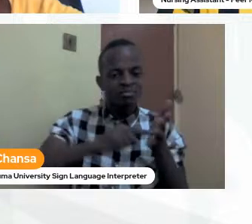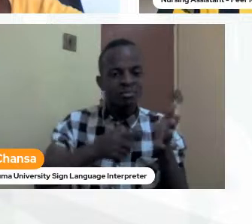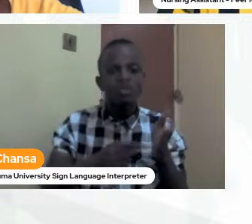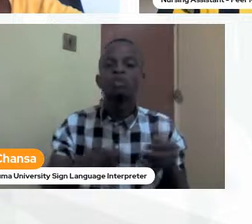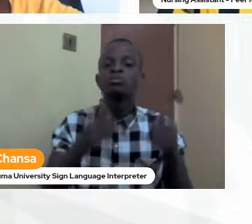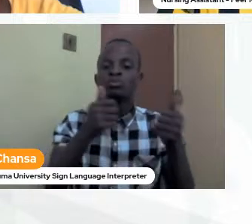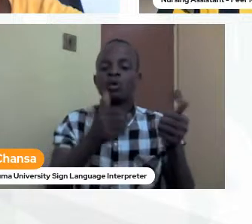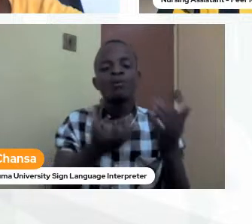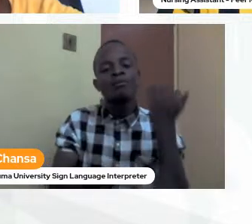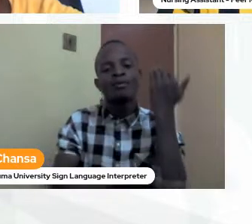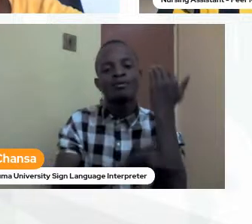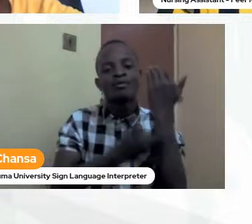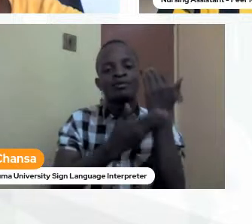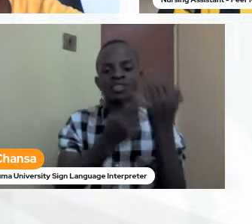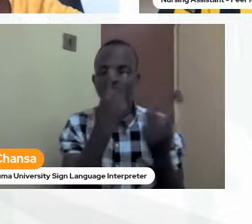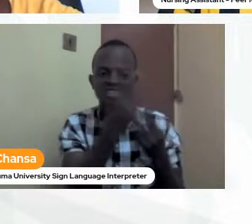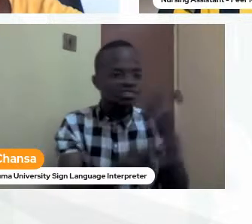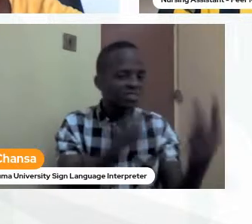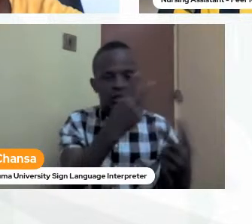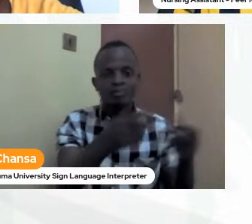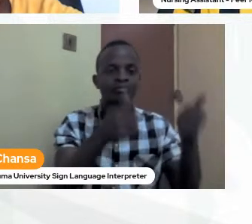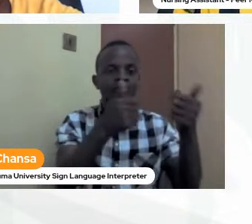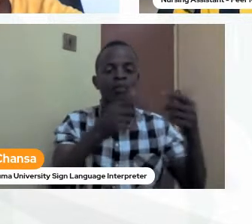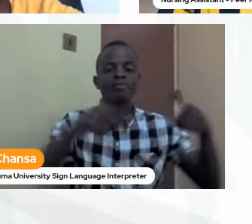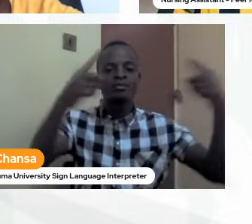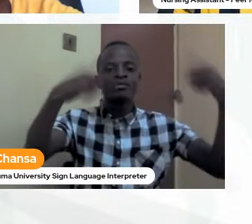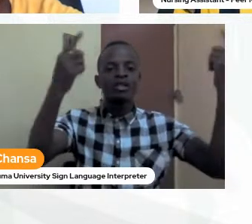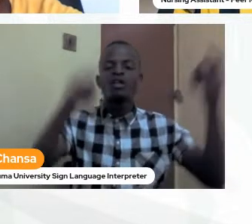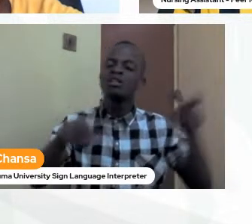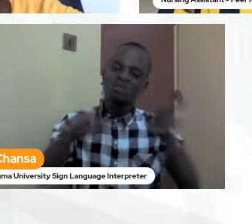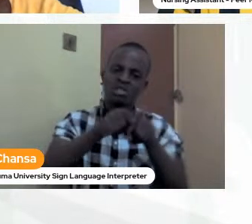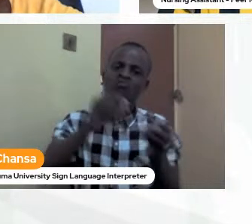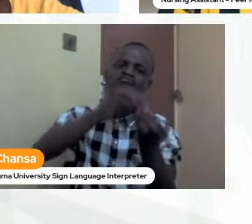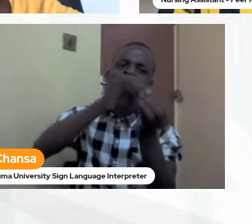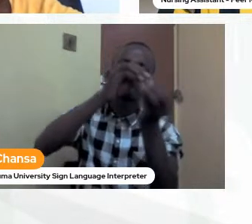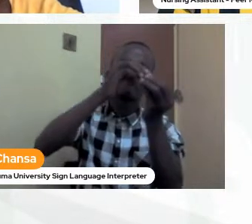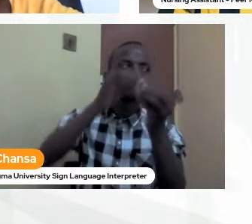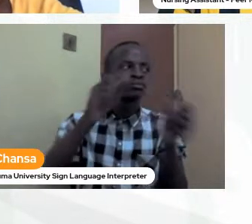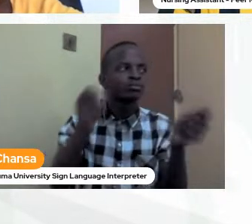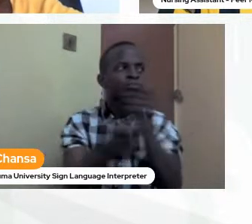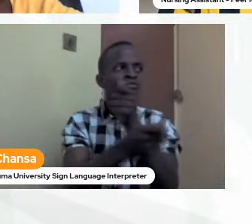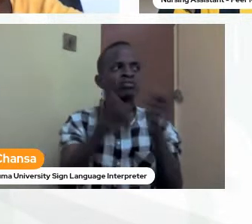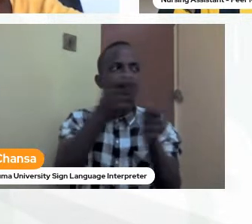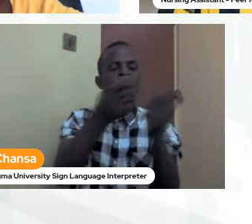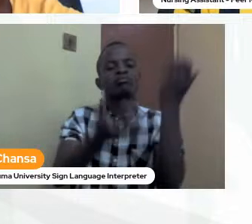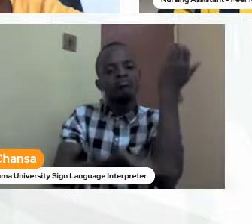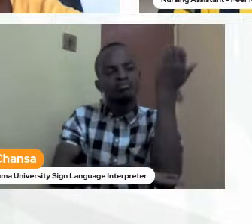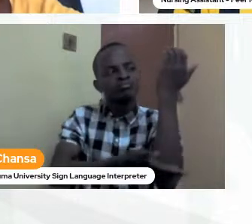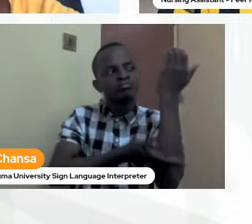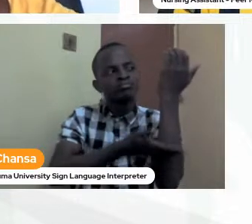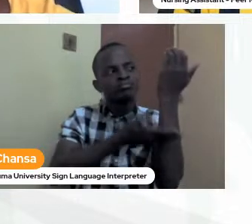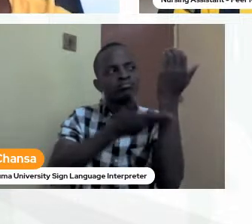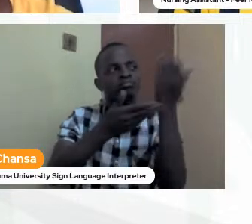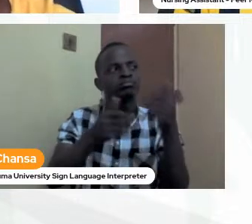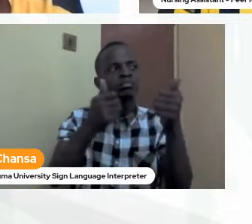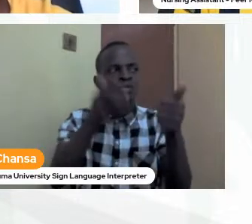that we've been able to see over time, and we hope to see more changes and the health establishment that